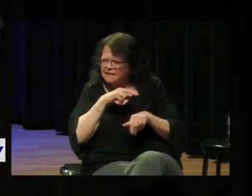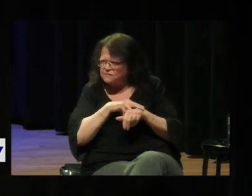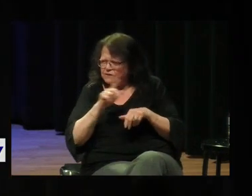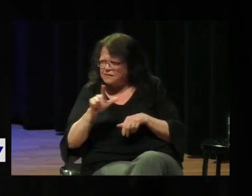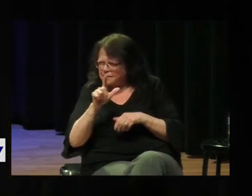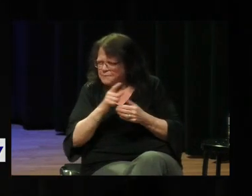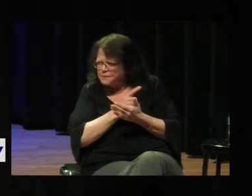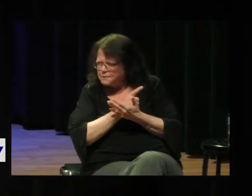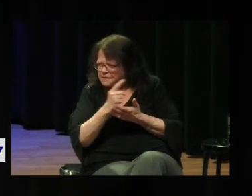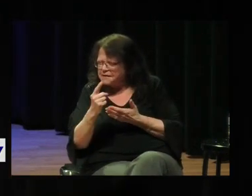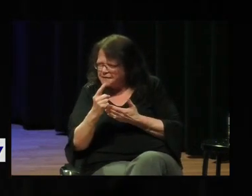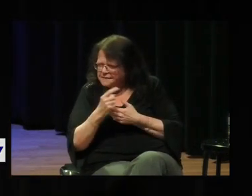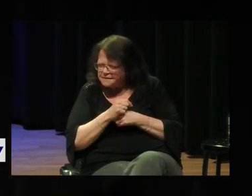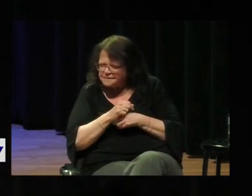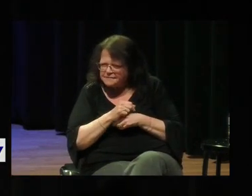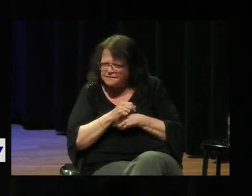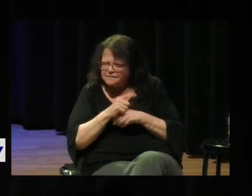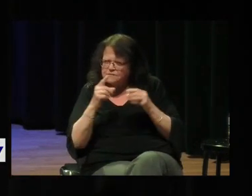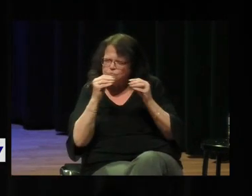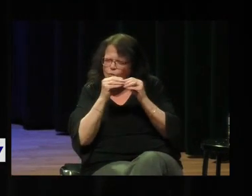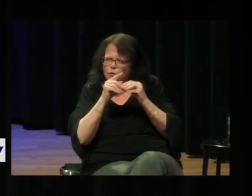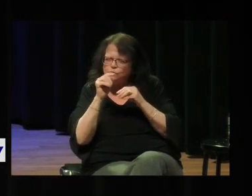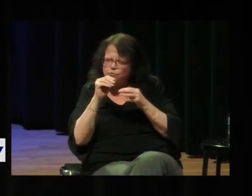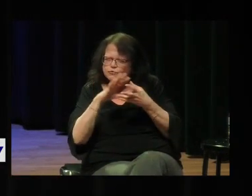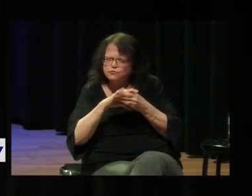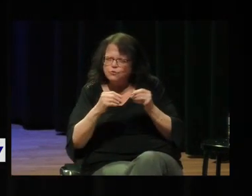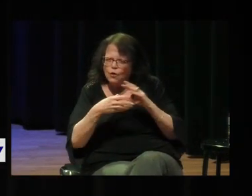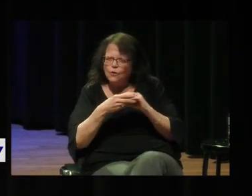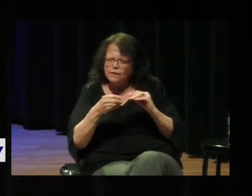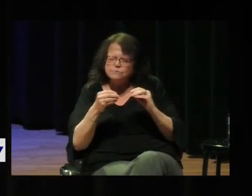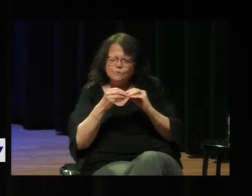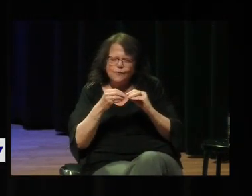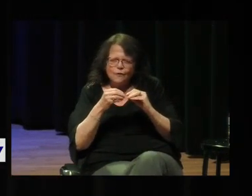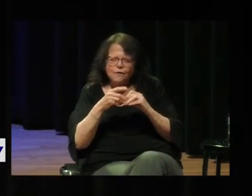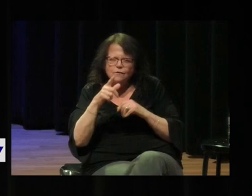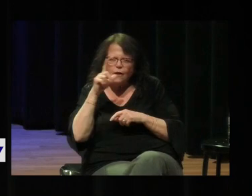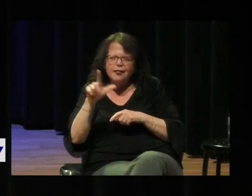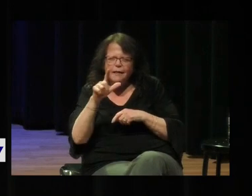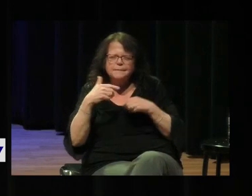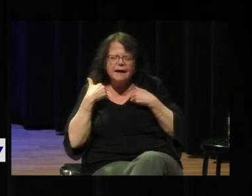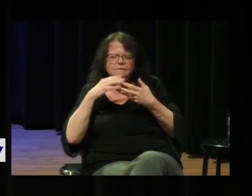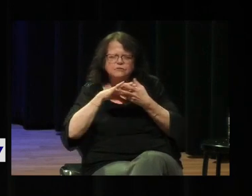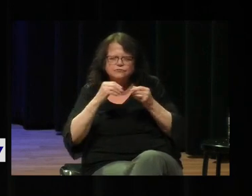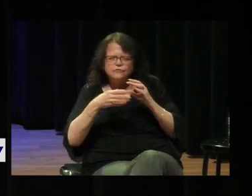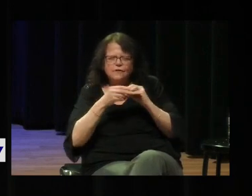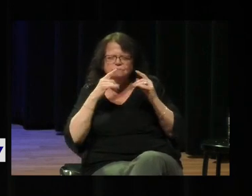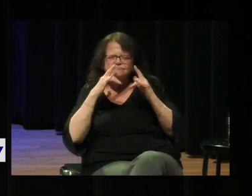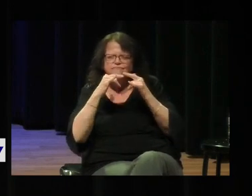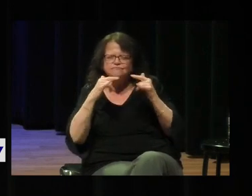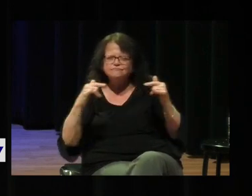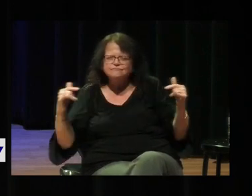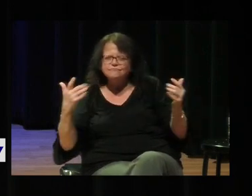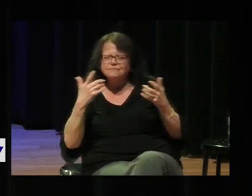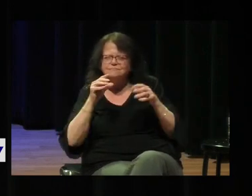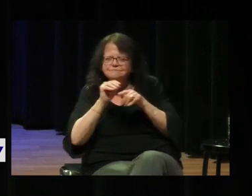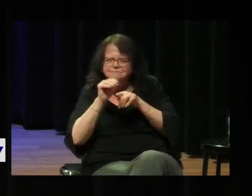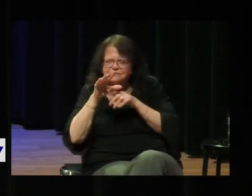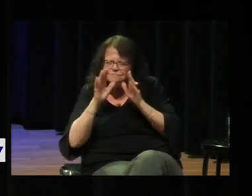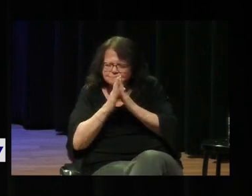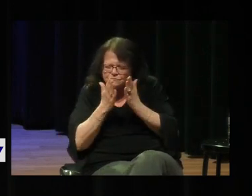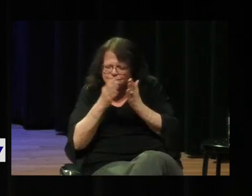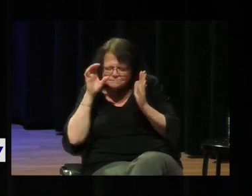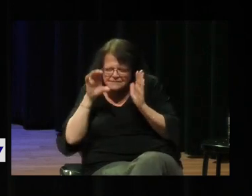year's theme is There's More to the Story. Libraries are full of stories in a variety of formats, from picture books to large